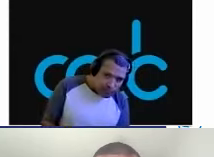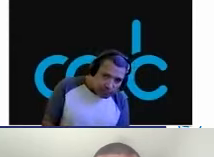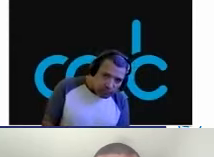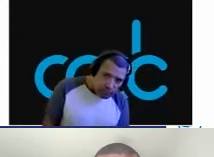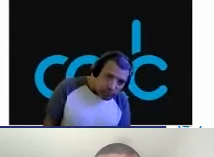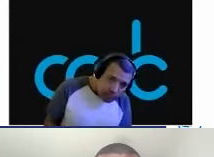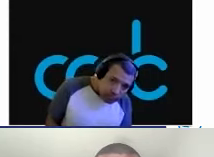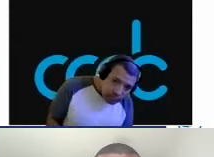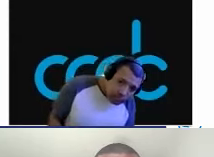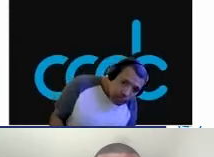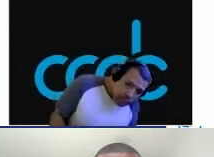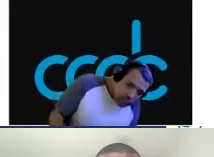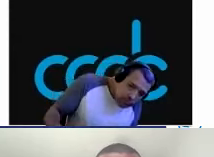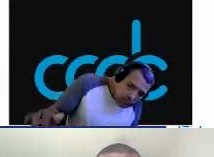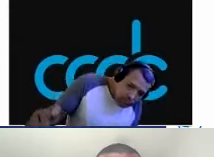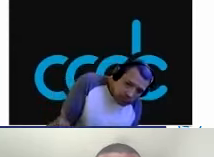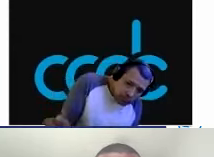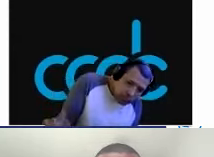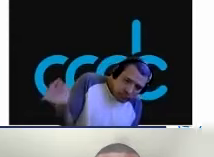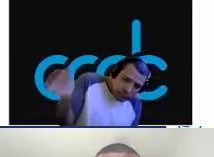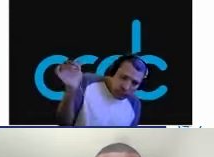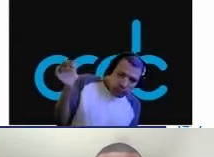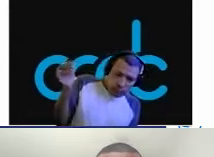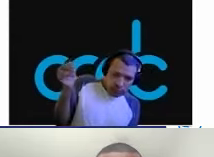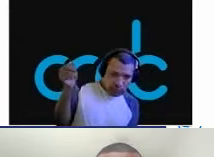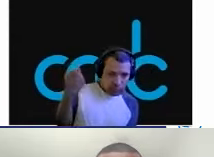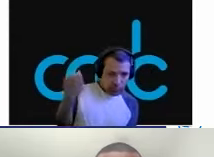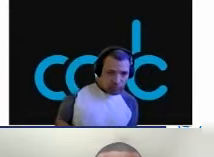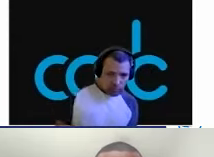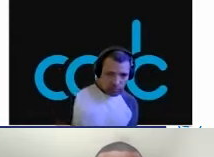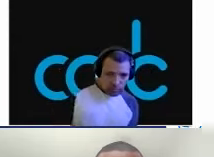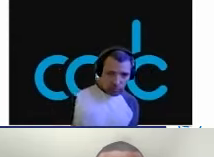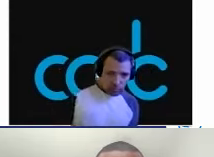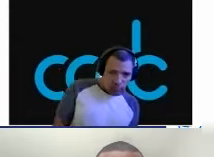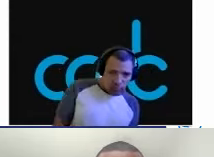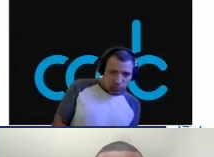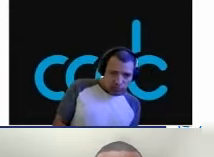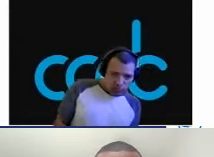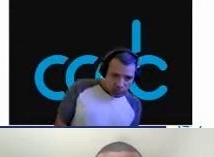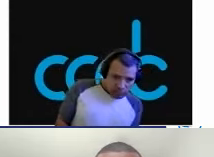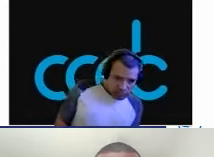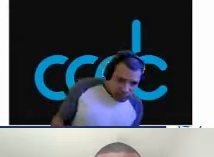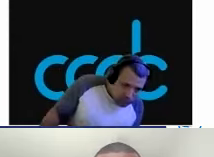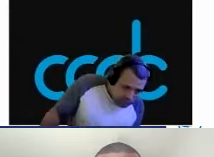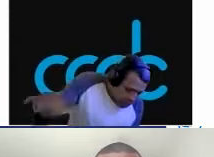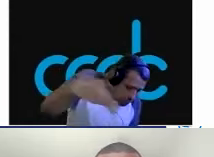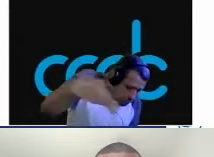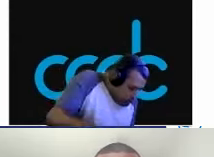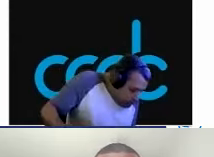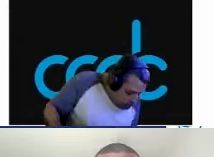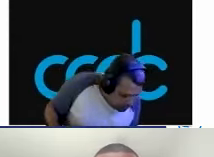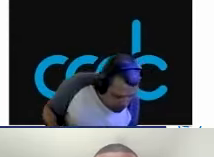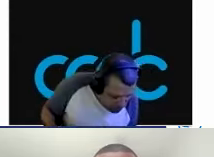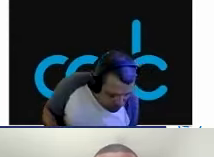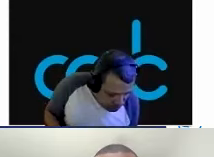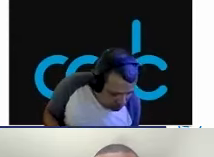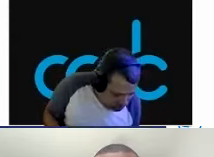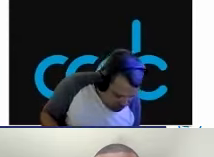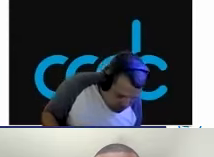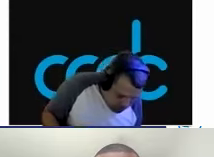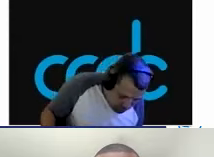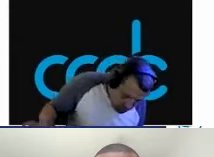cultural care that's being provided to make that an option someday. So those are just a few of the ideas. Thank